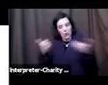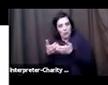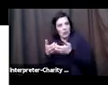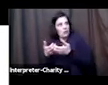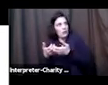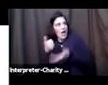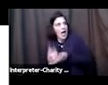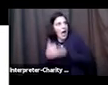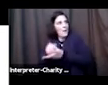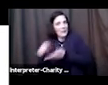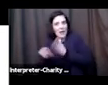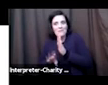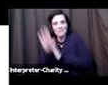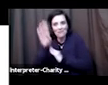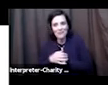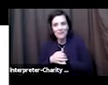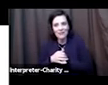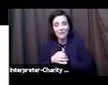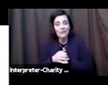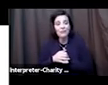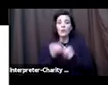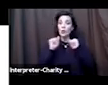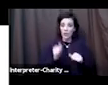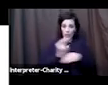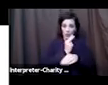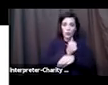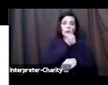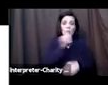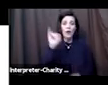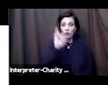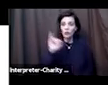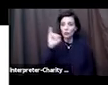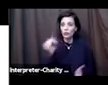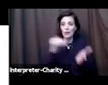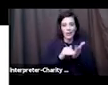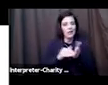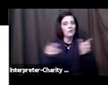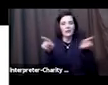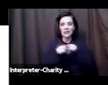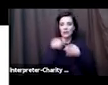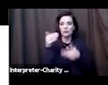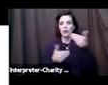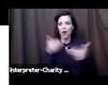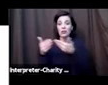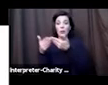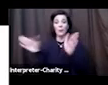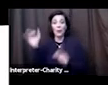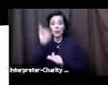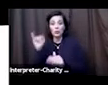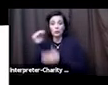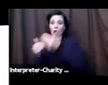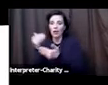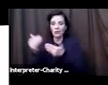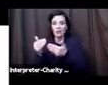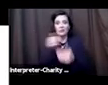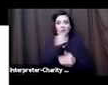You can use private insurance. Again, same with public programs, they make it very